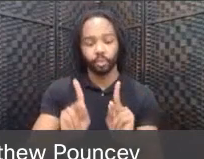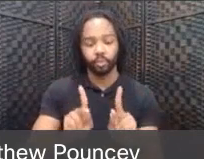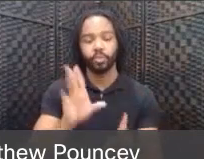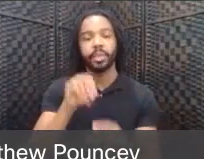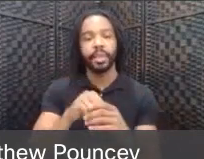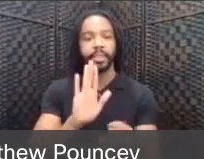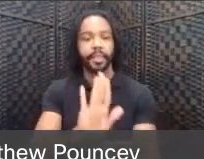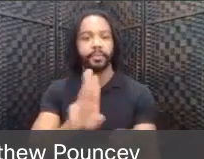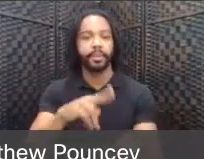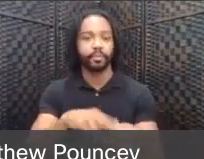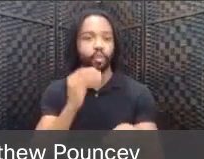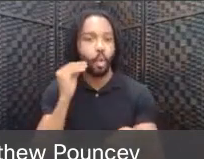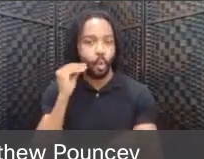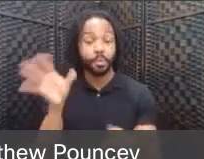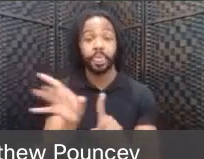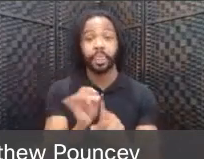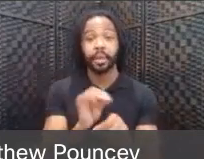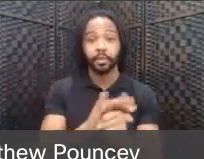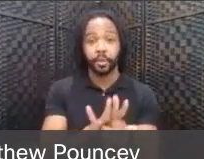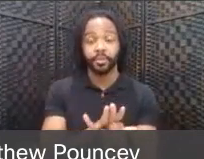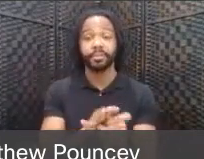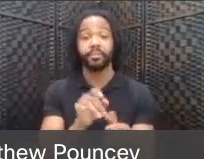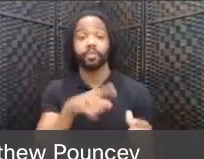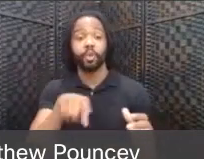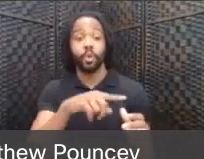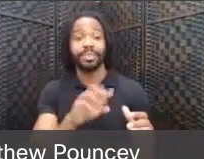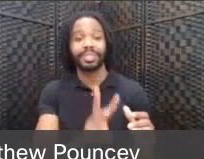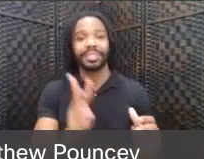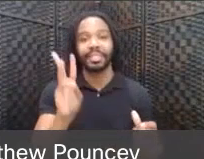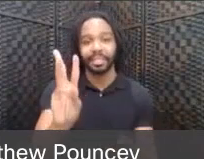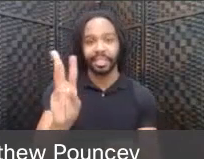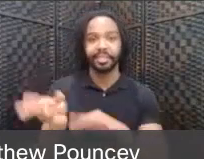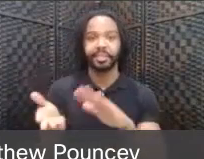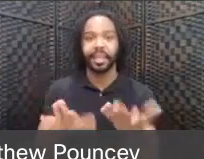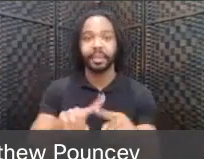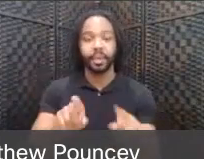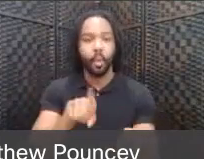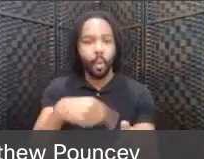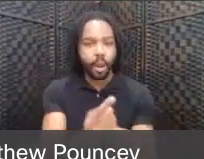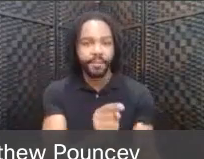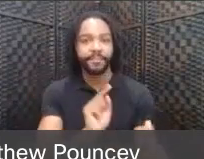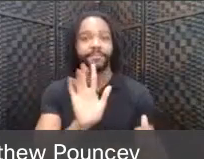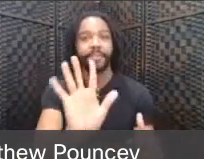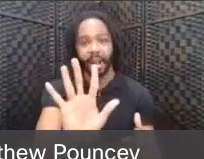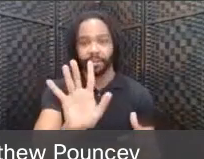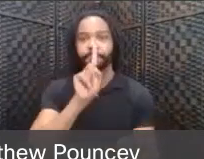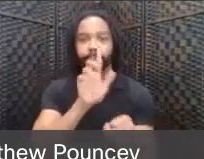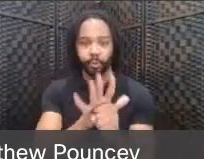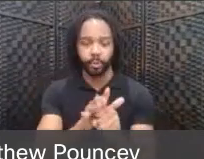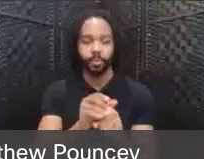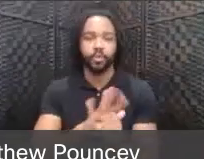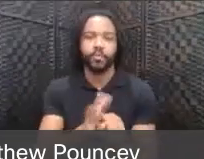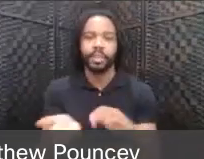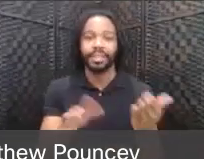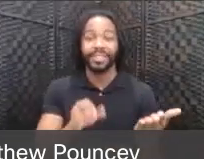natural homes have contracted COVID. Of these, 6 people have died, but it was just 5 confirmed COVID deaths, which